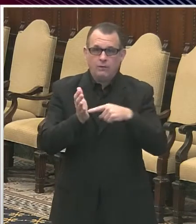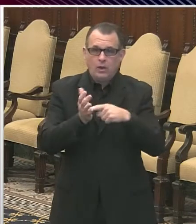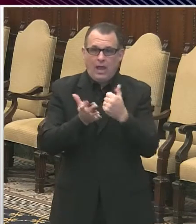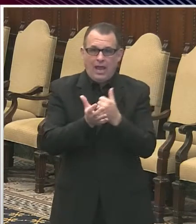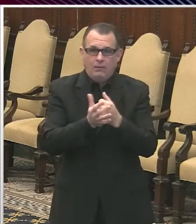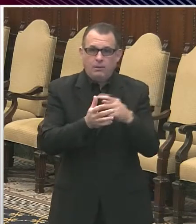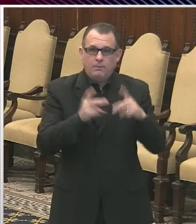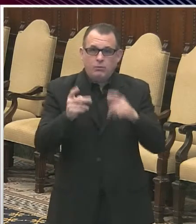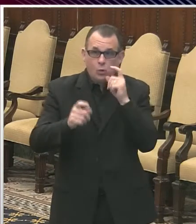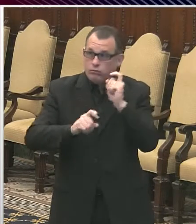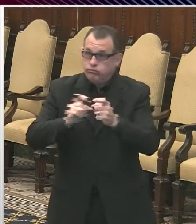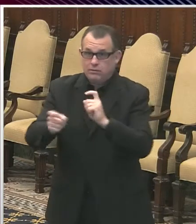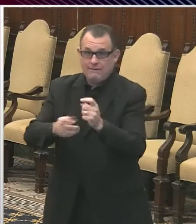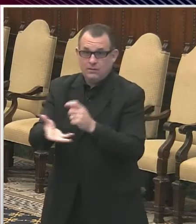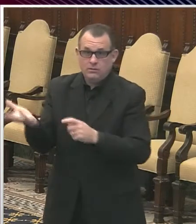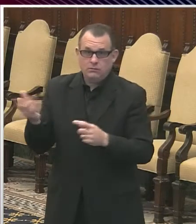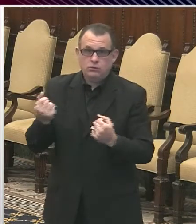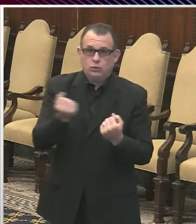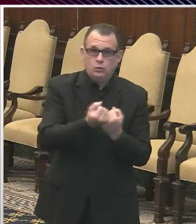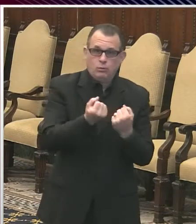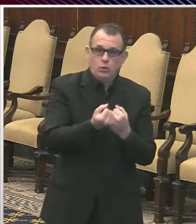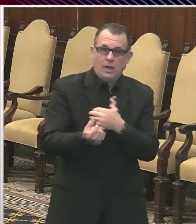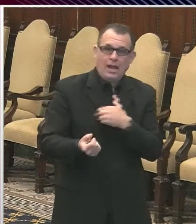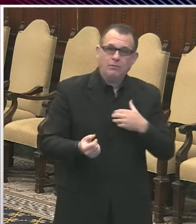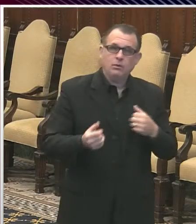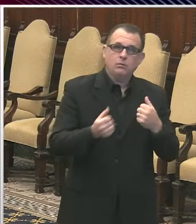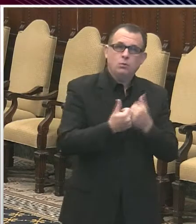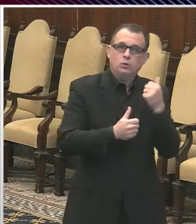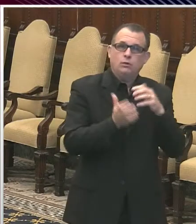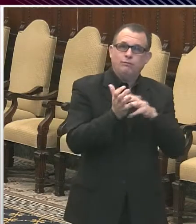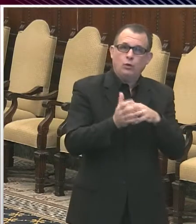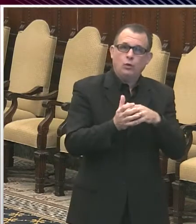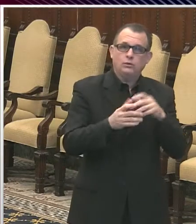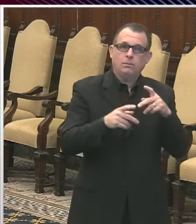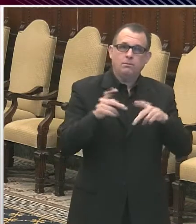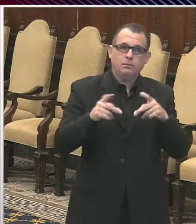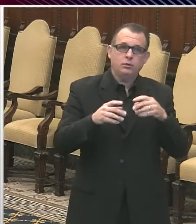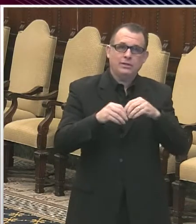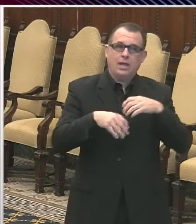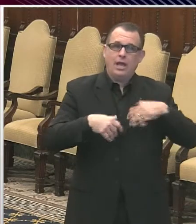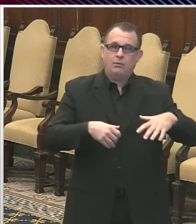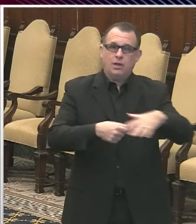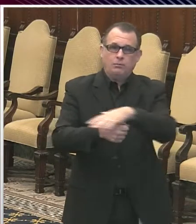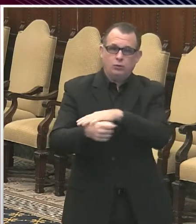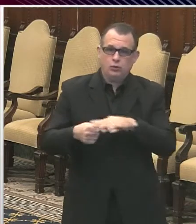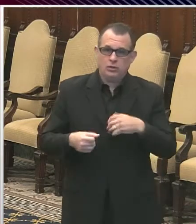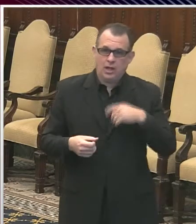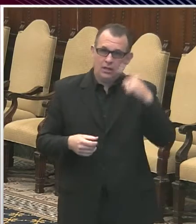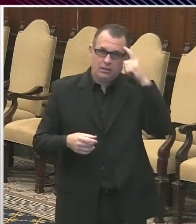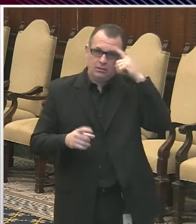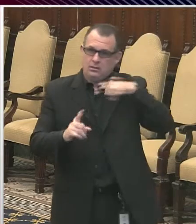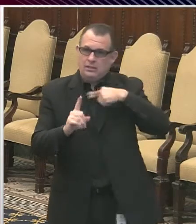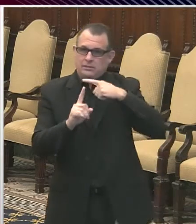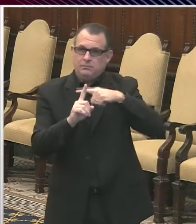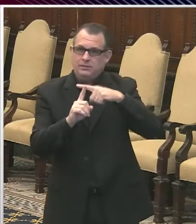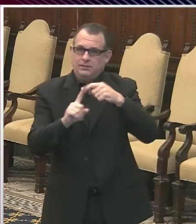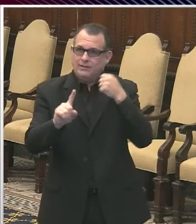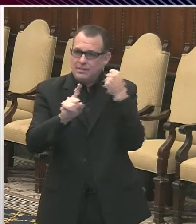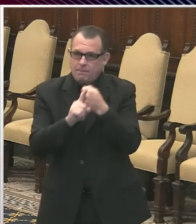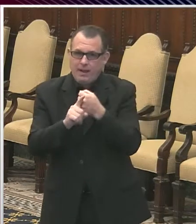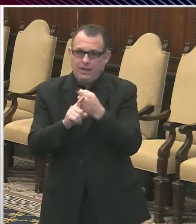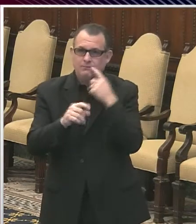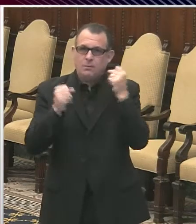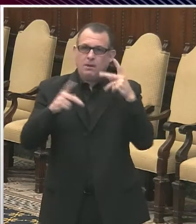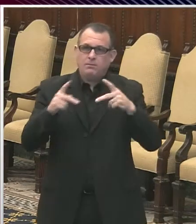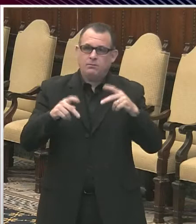of one of our most vulnerable communities. I'm sure this fund has the potential to positively impact so many immigrant residents in